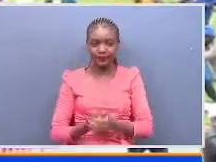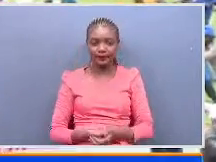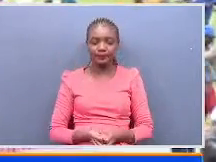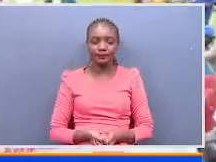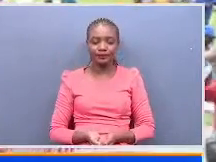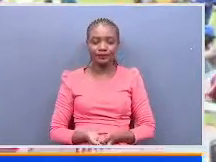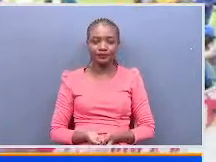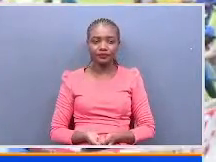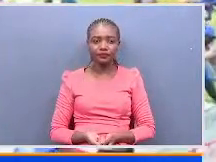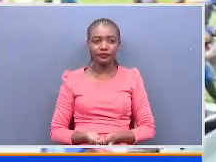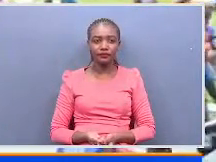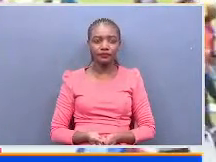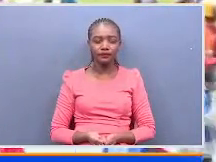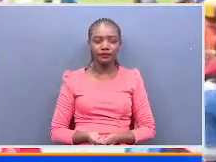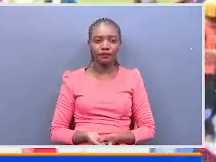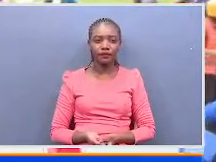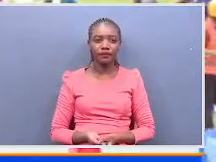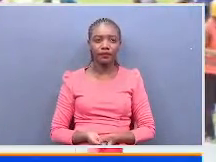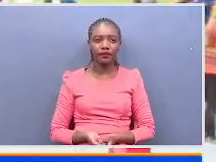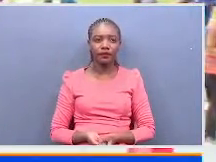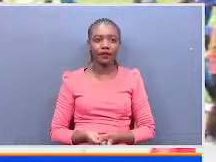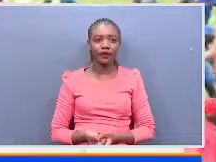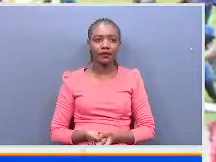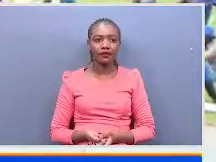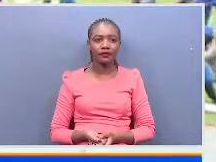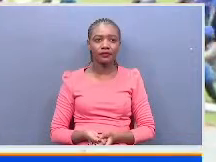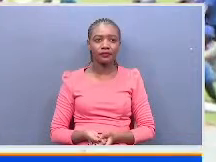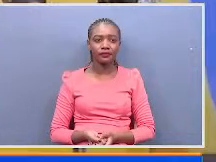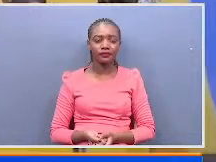at Kasarani Stadium, Nairobi.